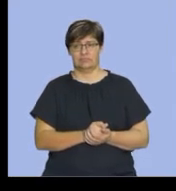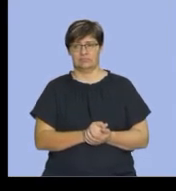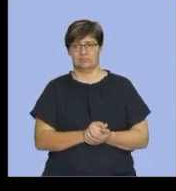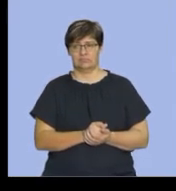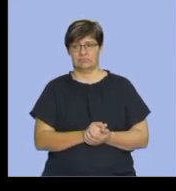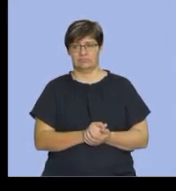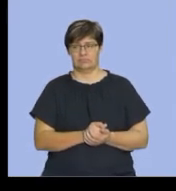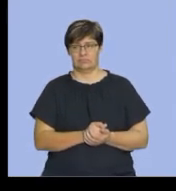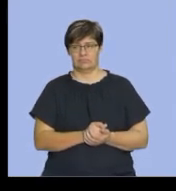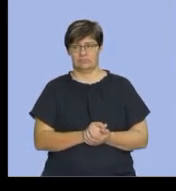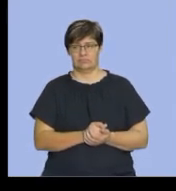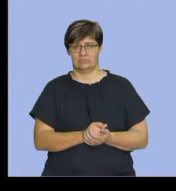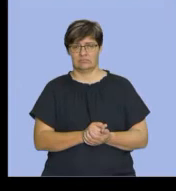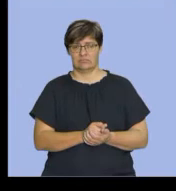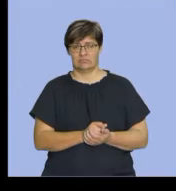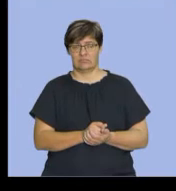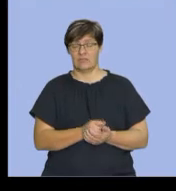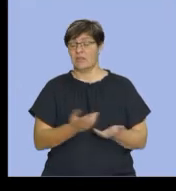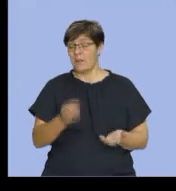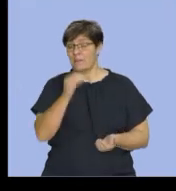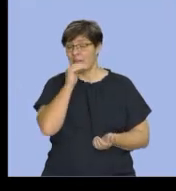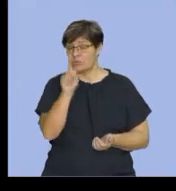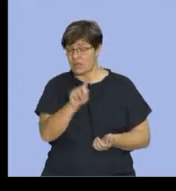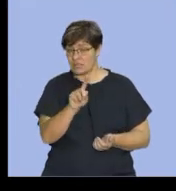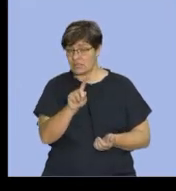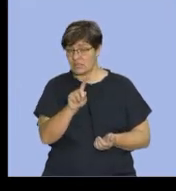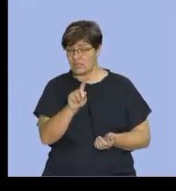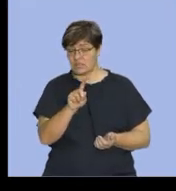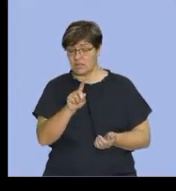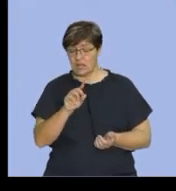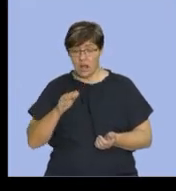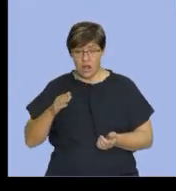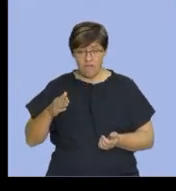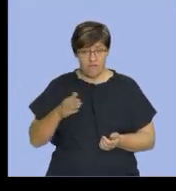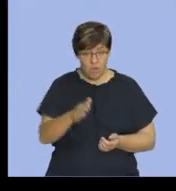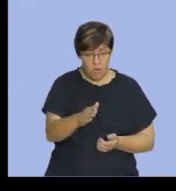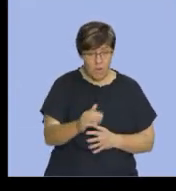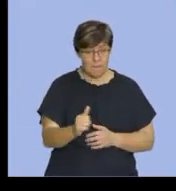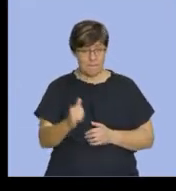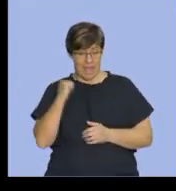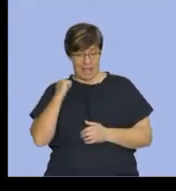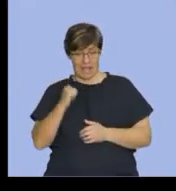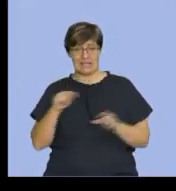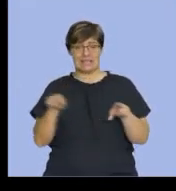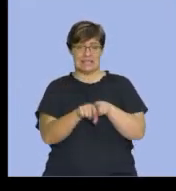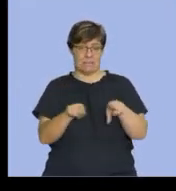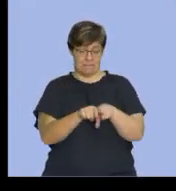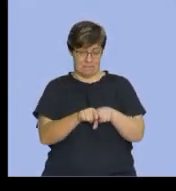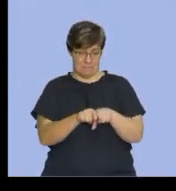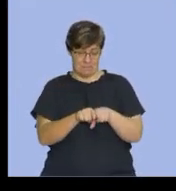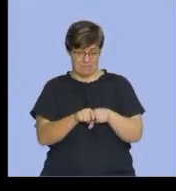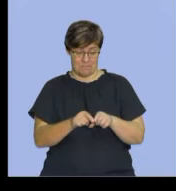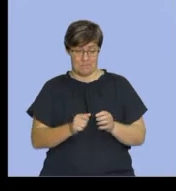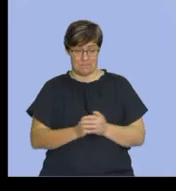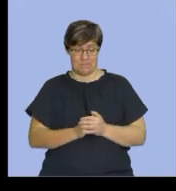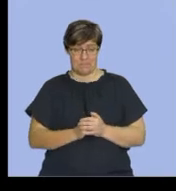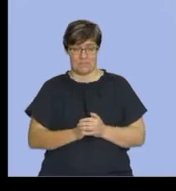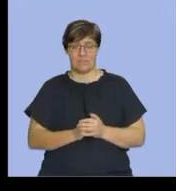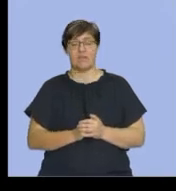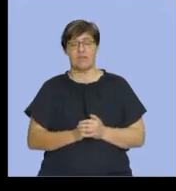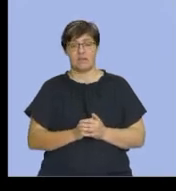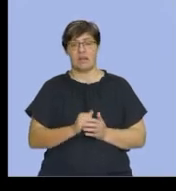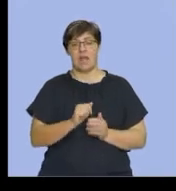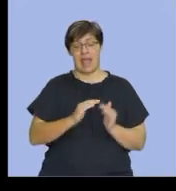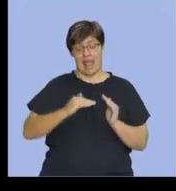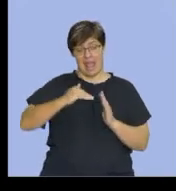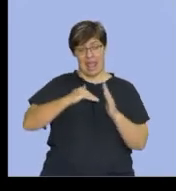constant velocity, there's the constant, that the forward forces and the backward forces are equal, okay? Makes an angle